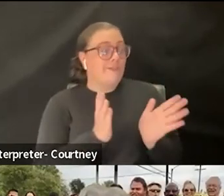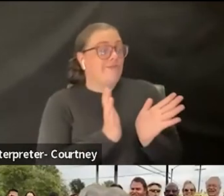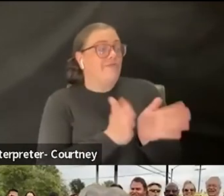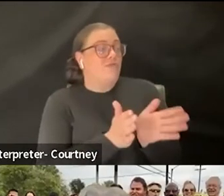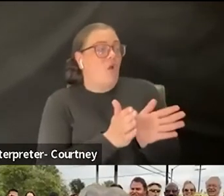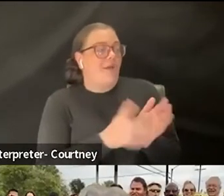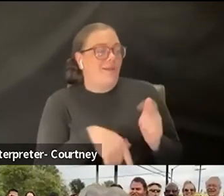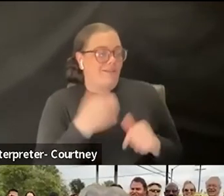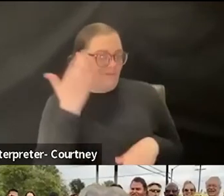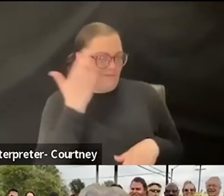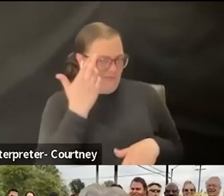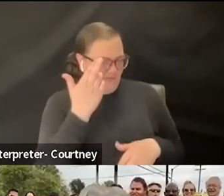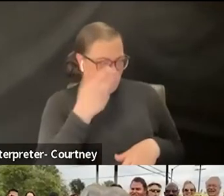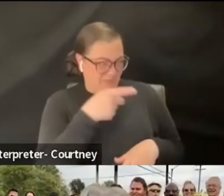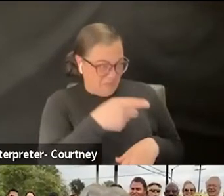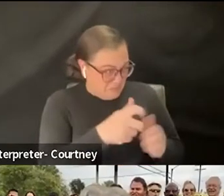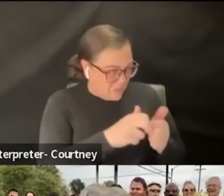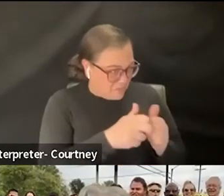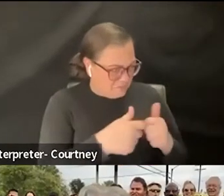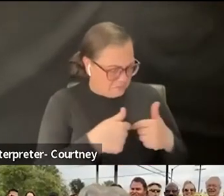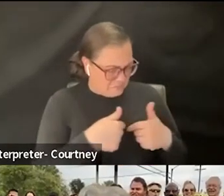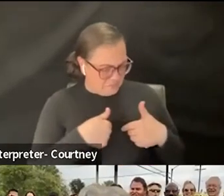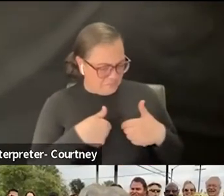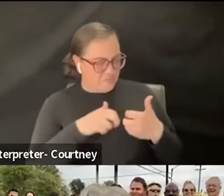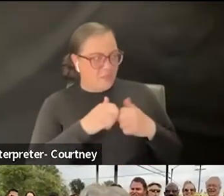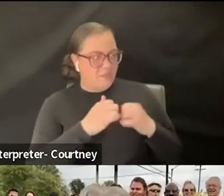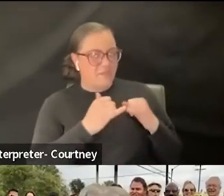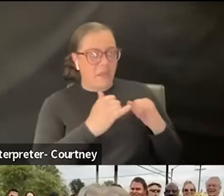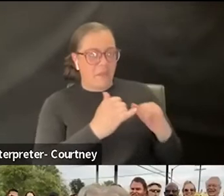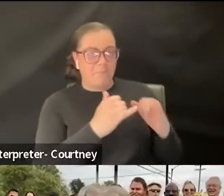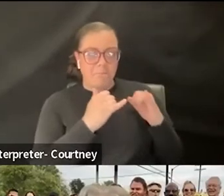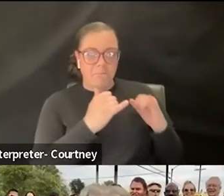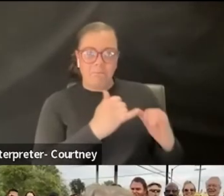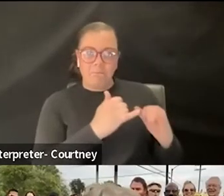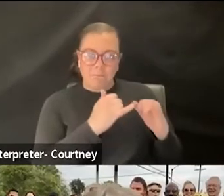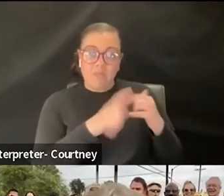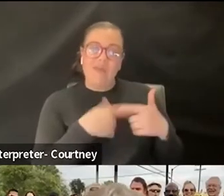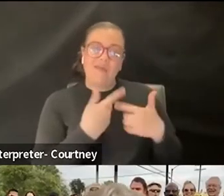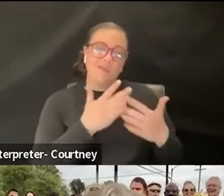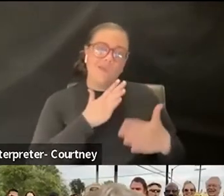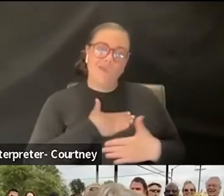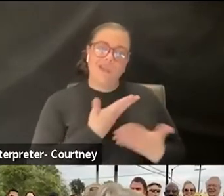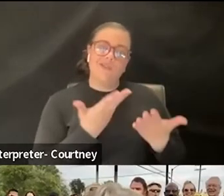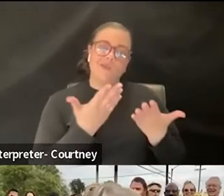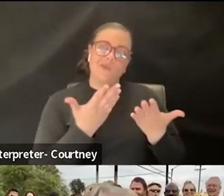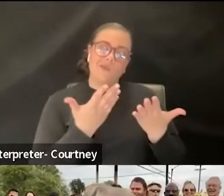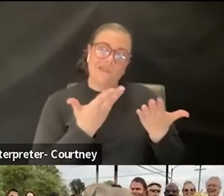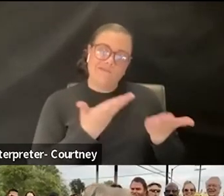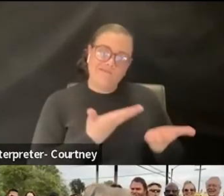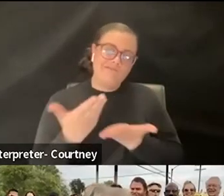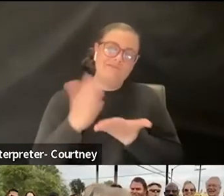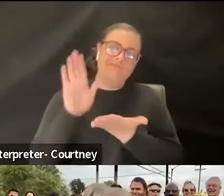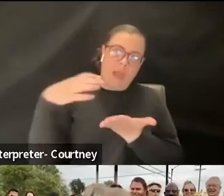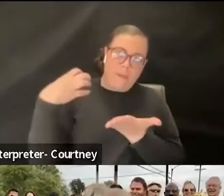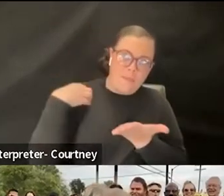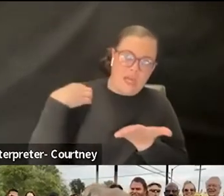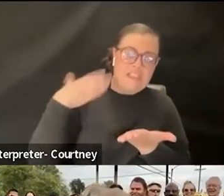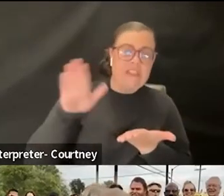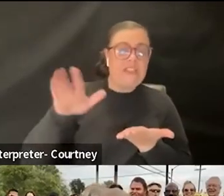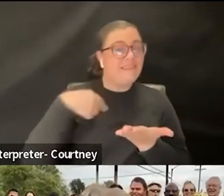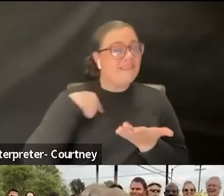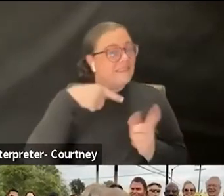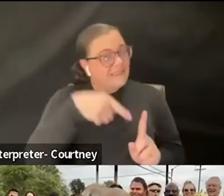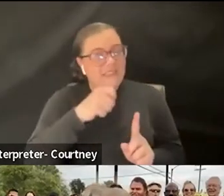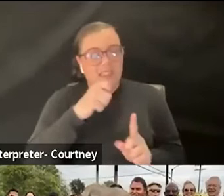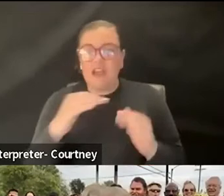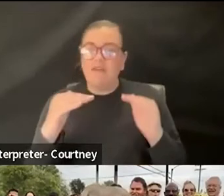up to management or, you know, your boss and saying, this isn't fair, this isn't respectful. That's where it starts. You